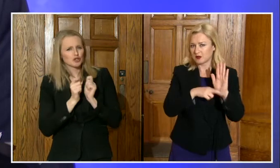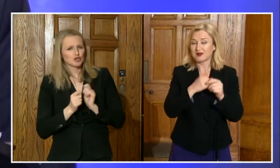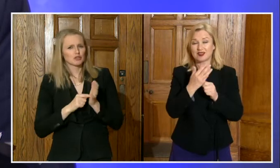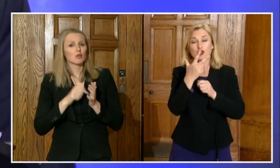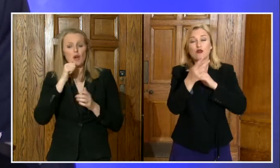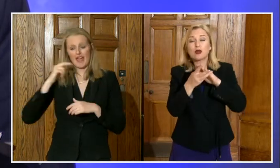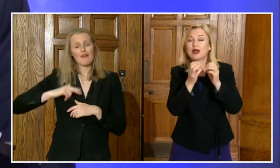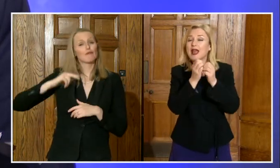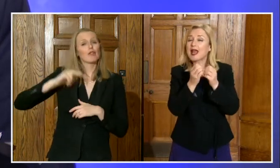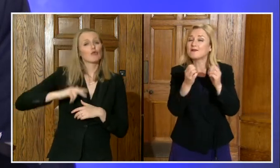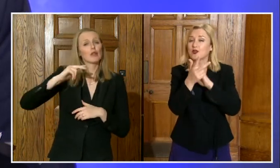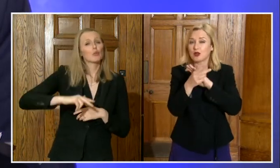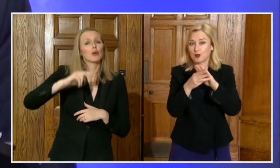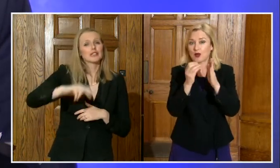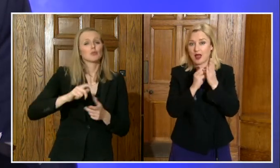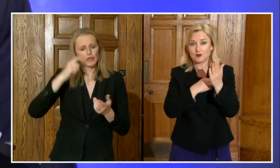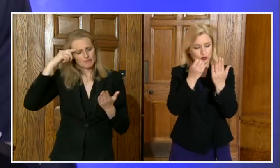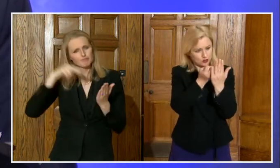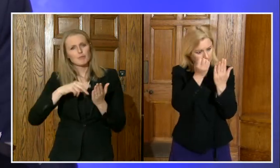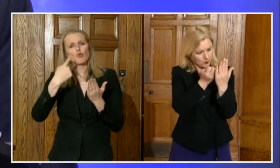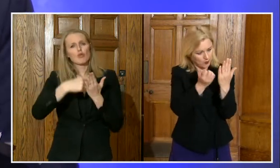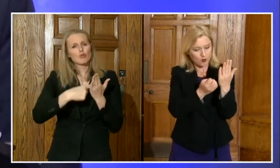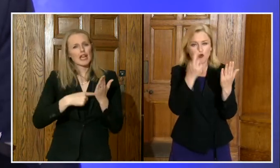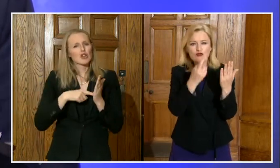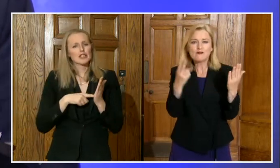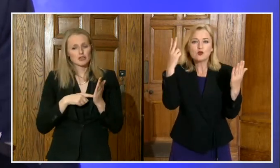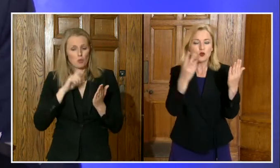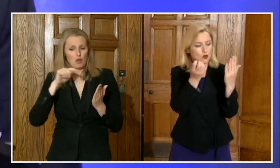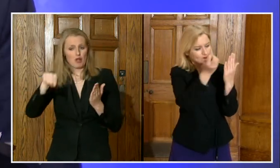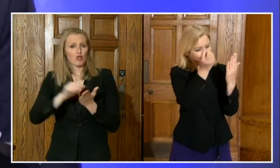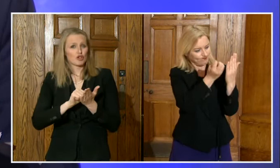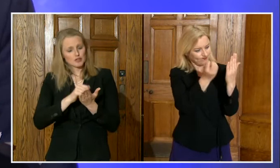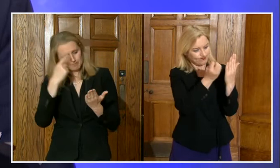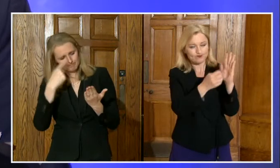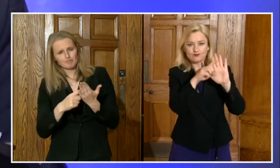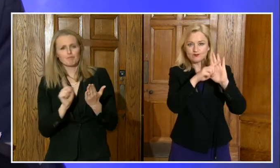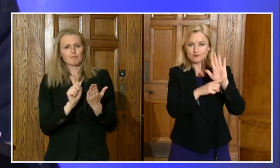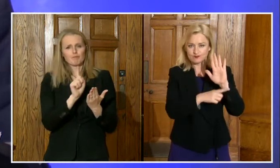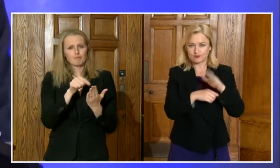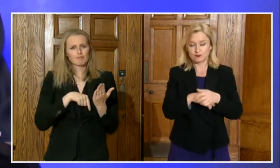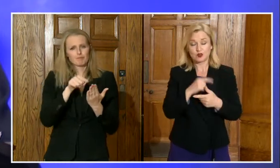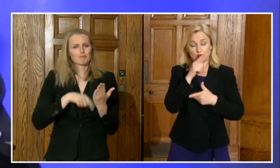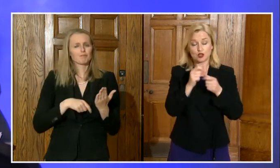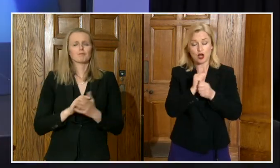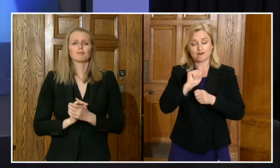is required under legislation. So that conversation will be had with detail within the